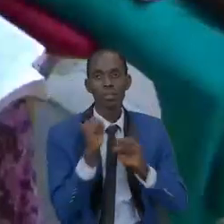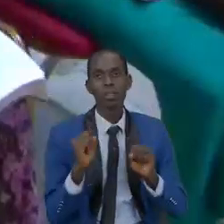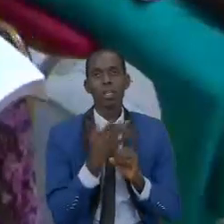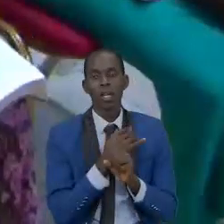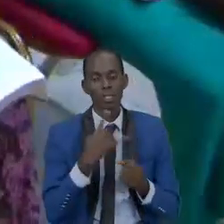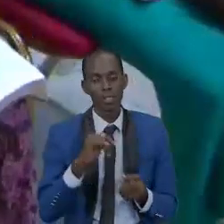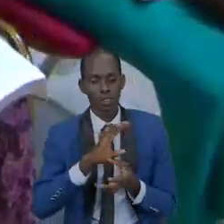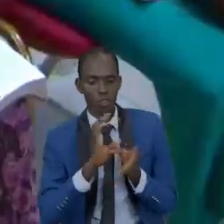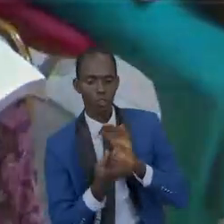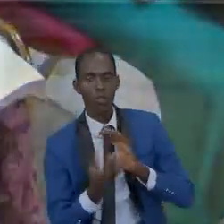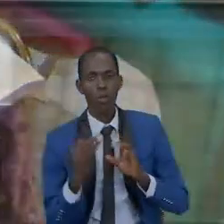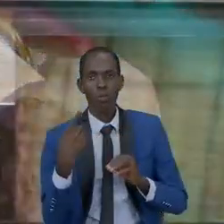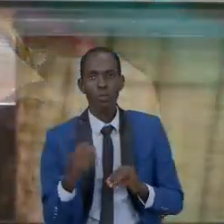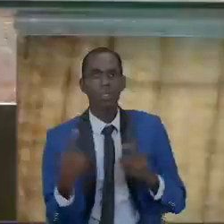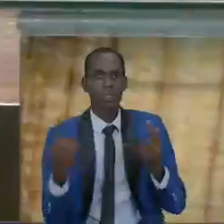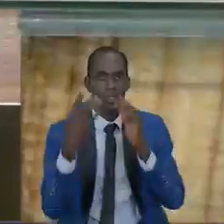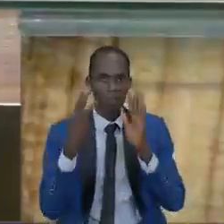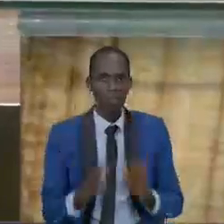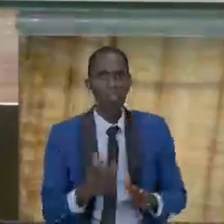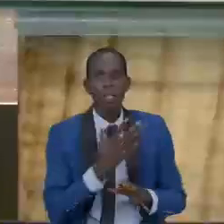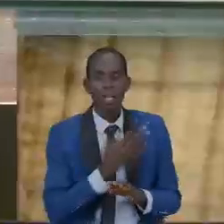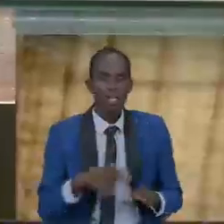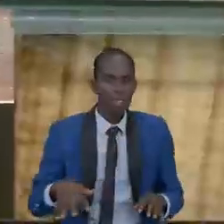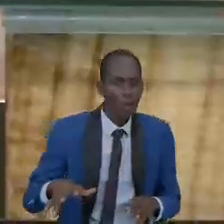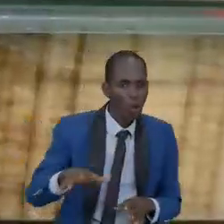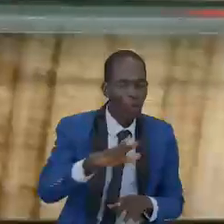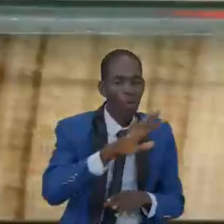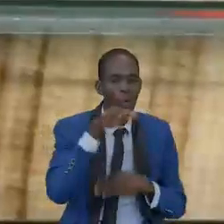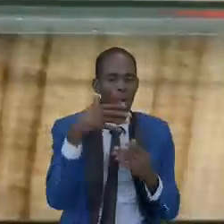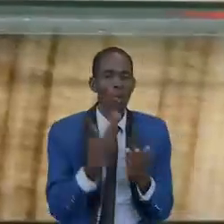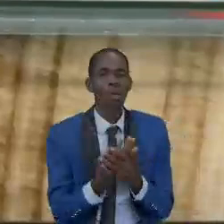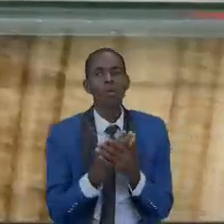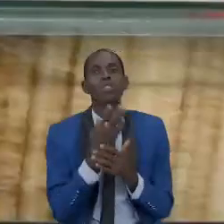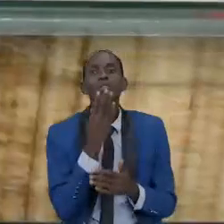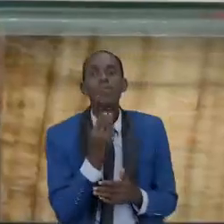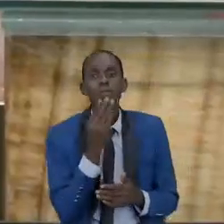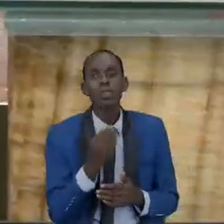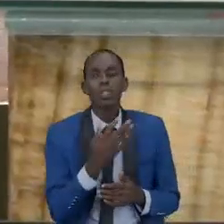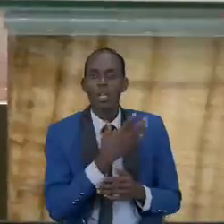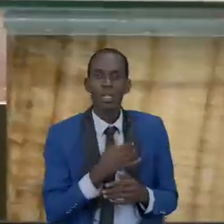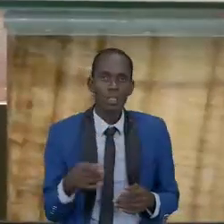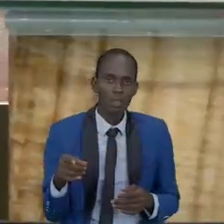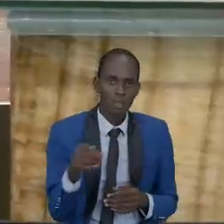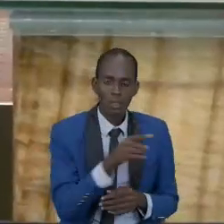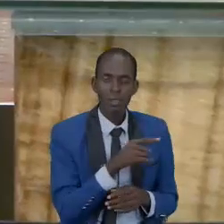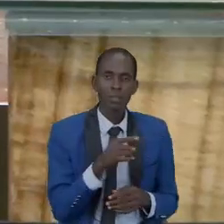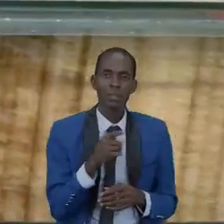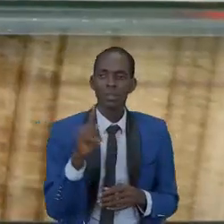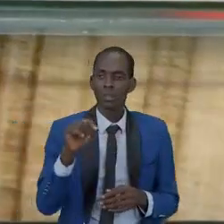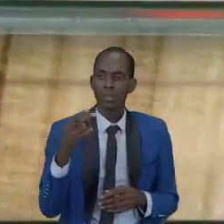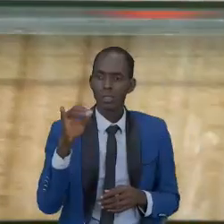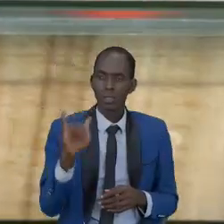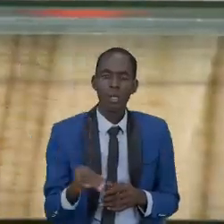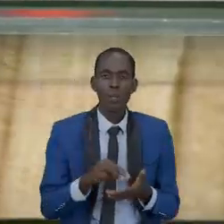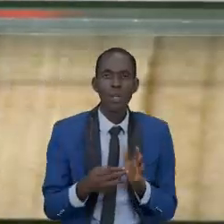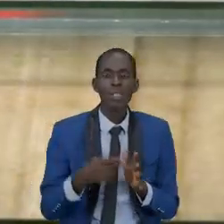conversion of the Gentiles. And they were all Jews there. That they referred to the Gentiles